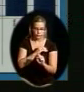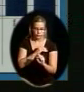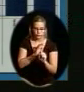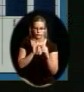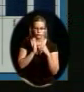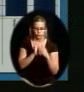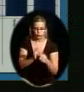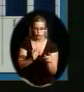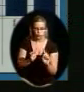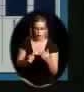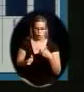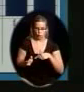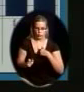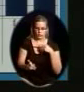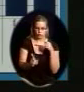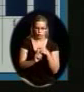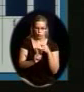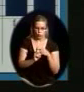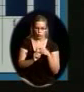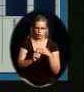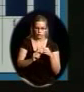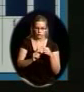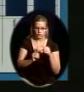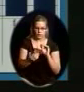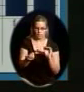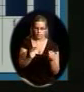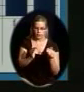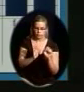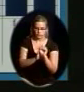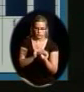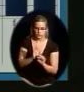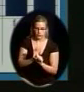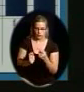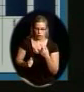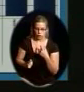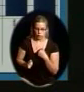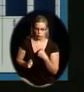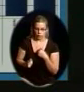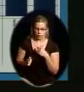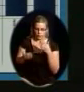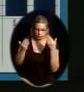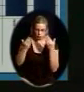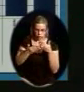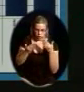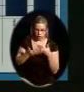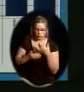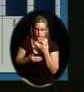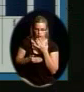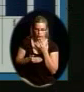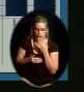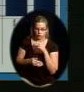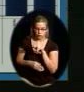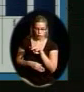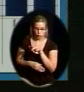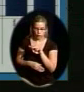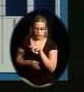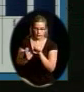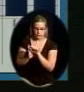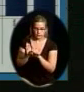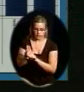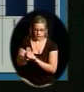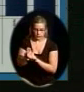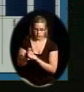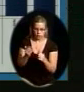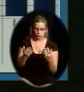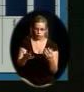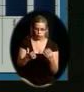where we scored on the scaled score compared to the state. We are the dark color, and the gray is the state. The goal is to